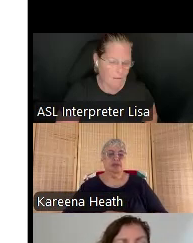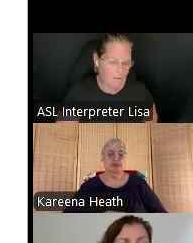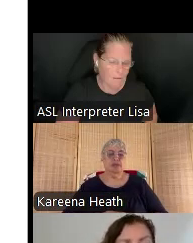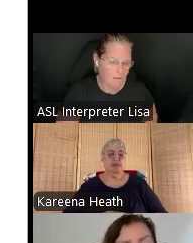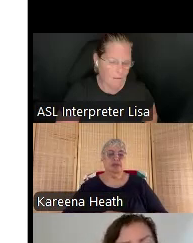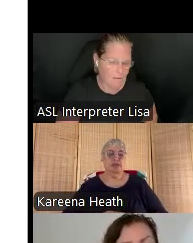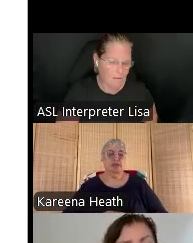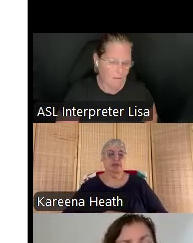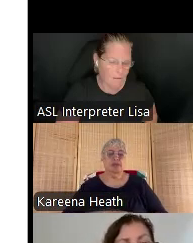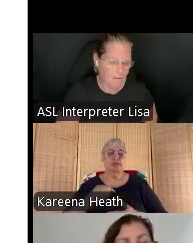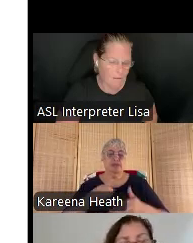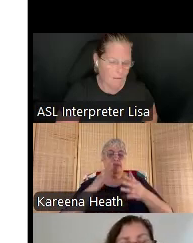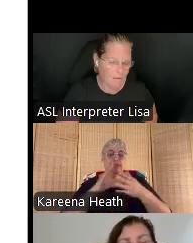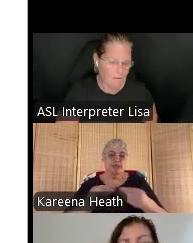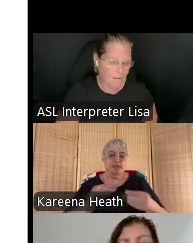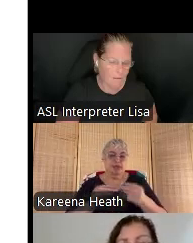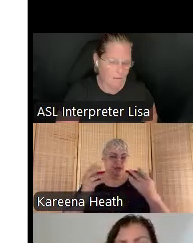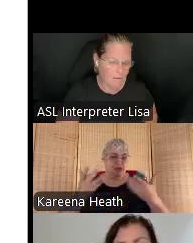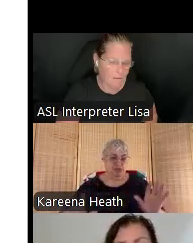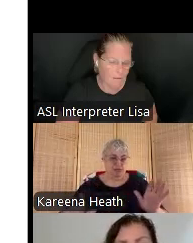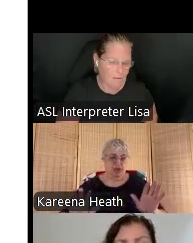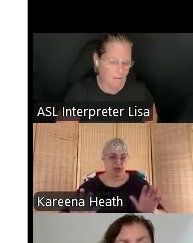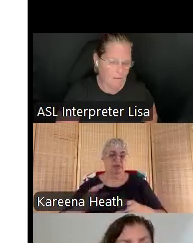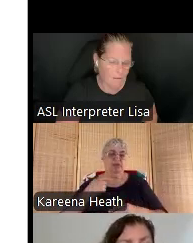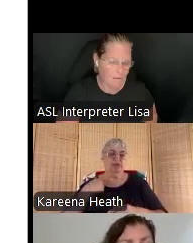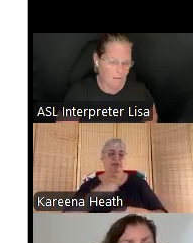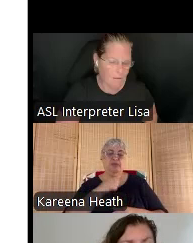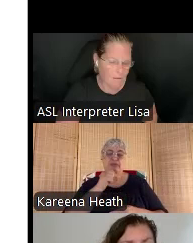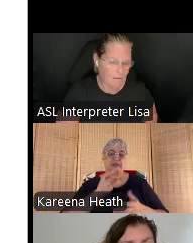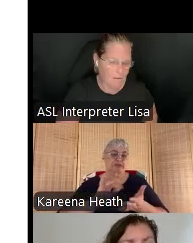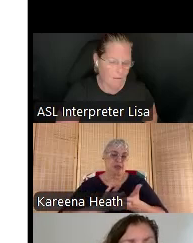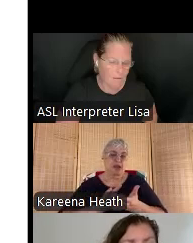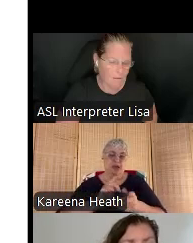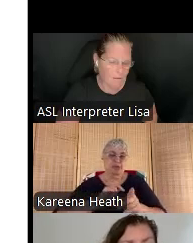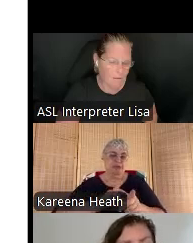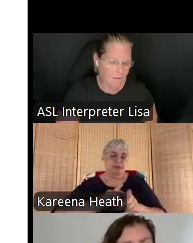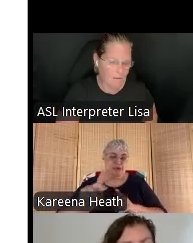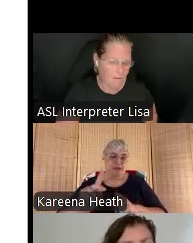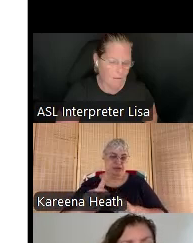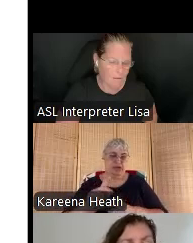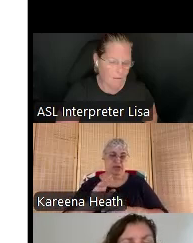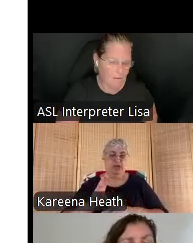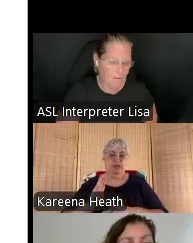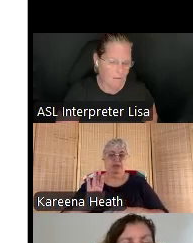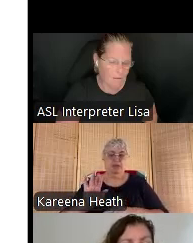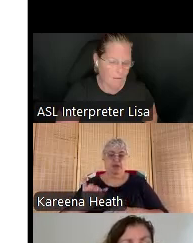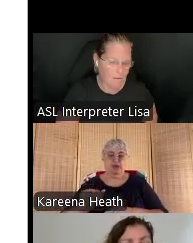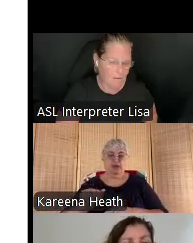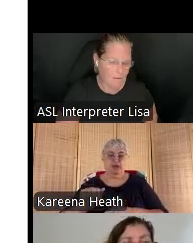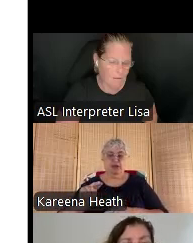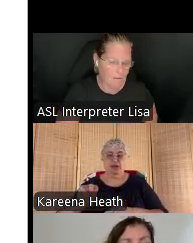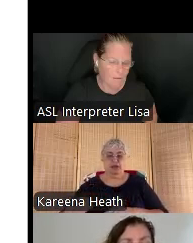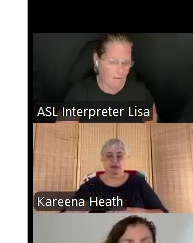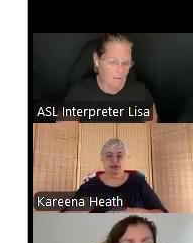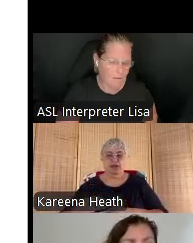As I mentioned to you, we are not medical professionals on the team at Brain Injury Alliance of New